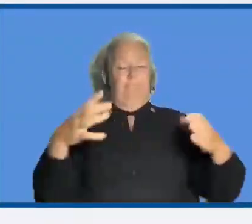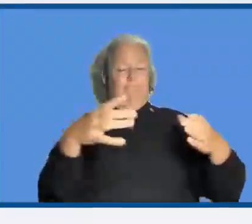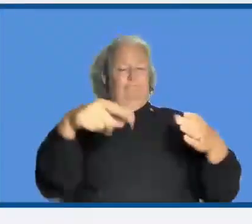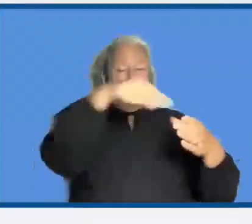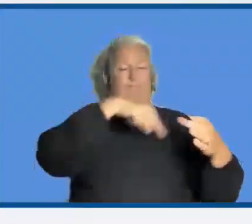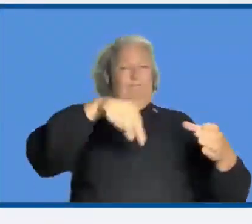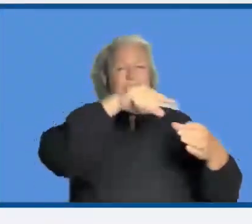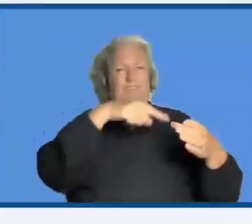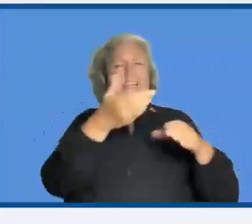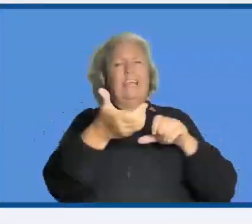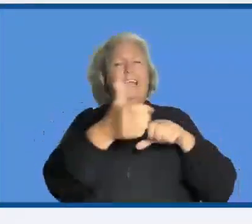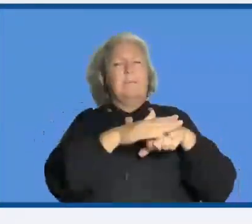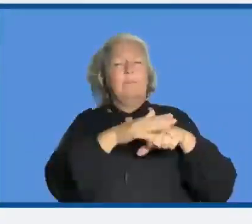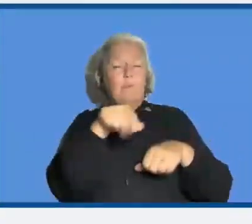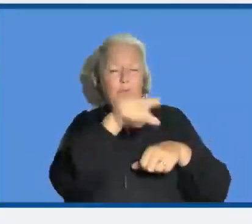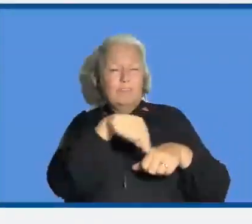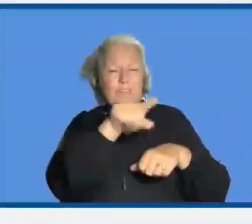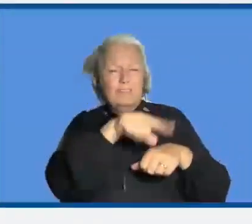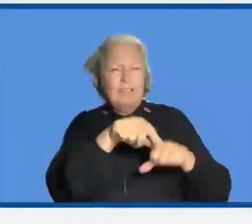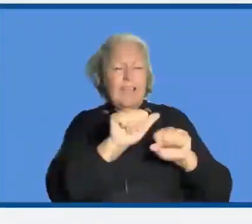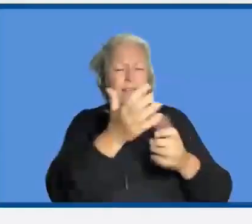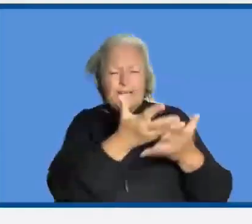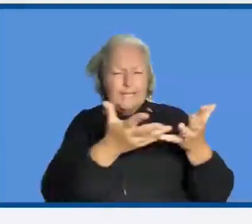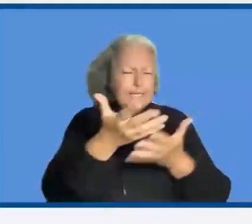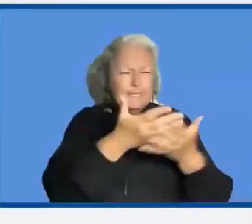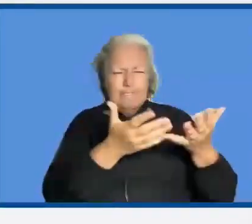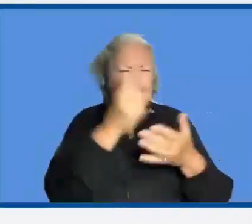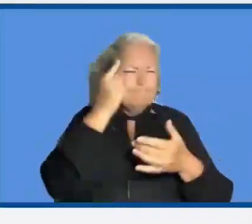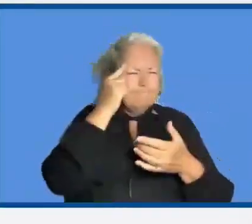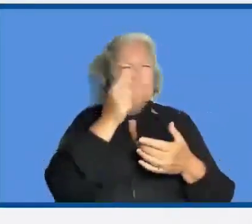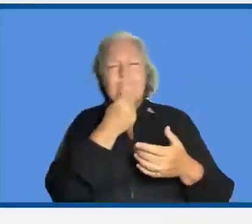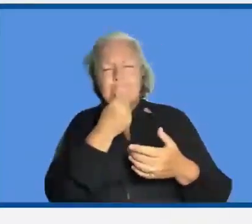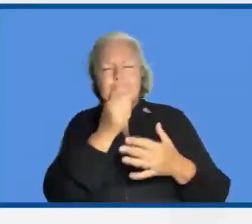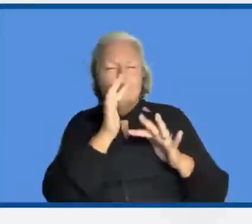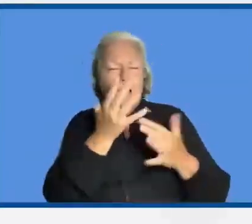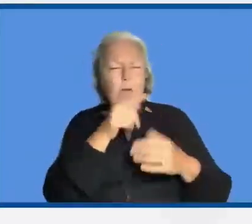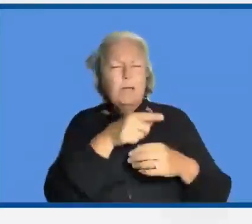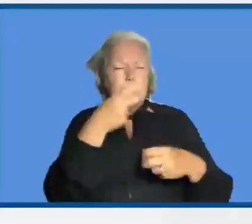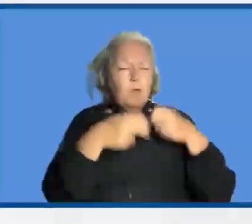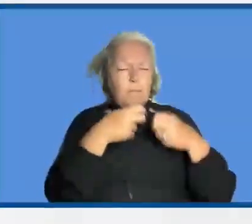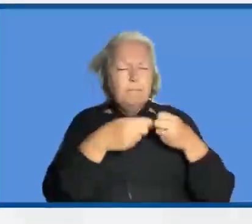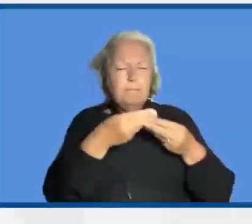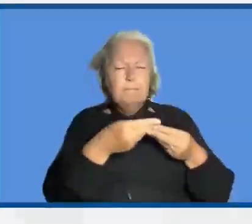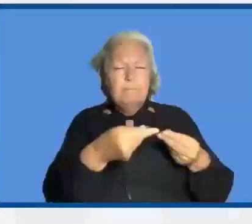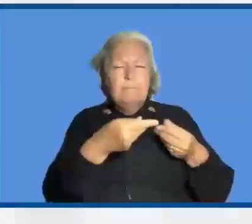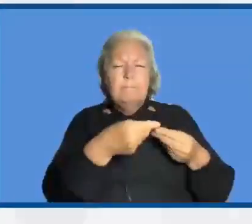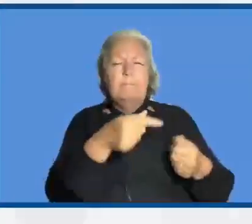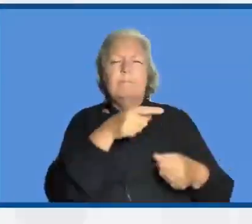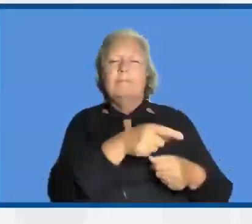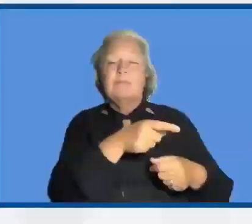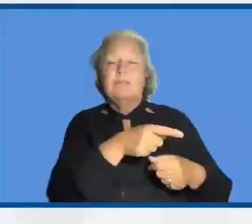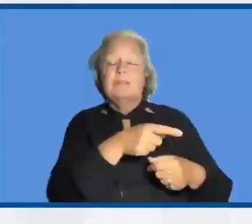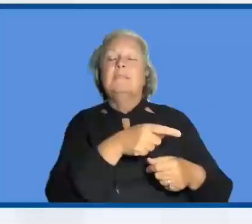to help to solve complex or complicated problems. And I suspect we will hear more about how that is a